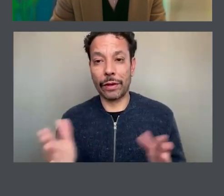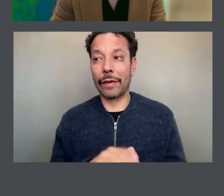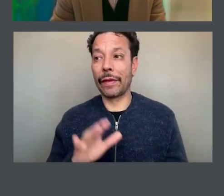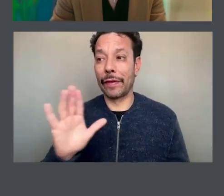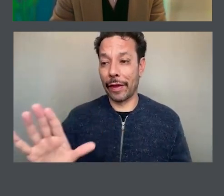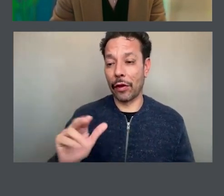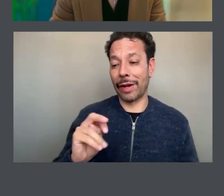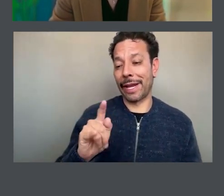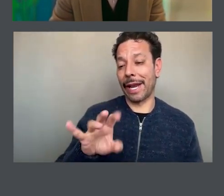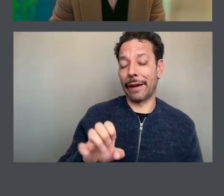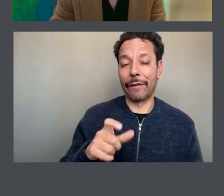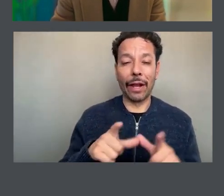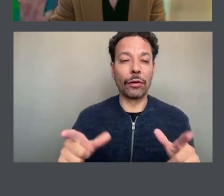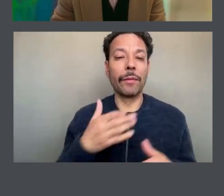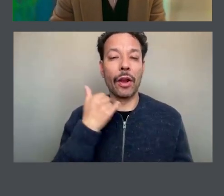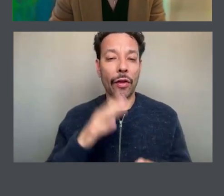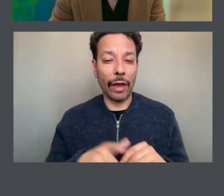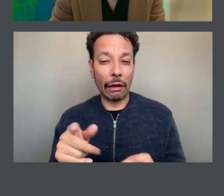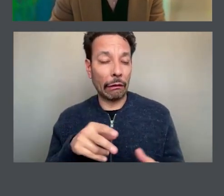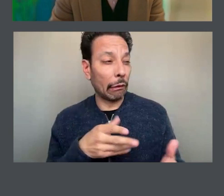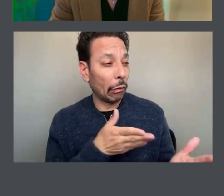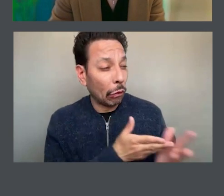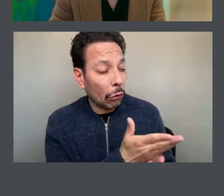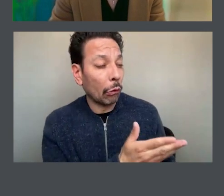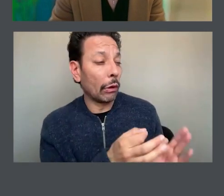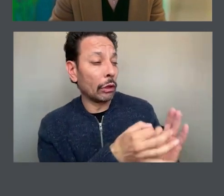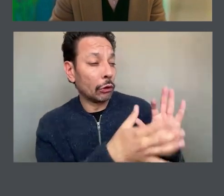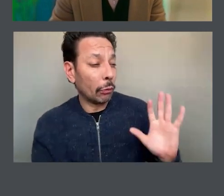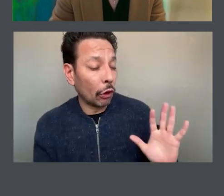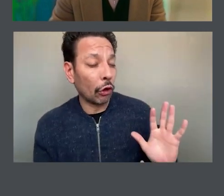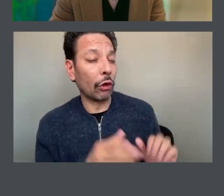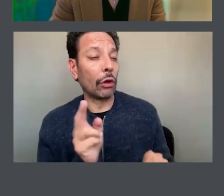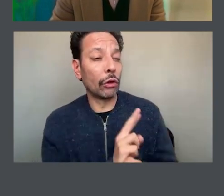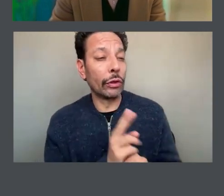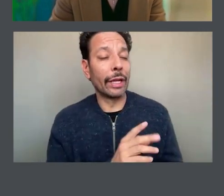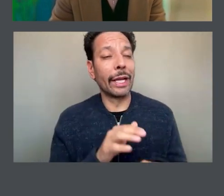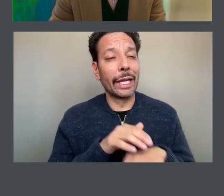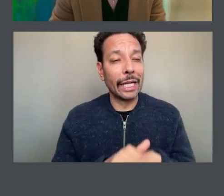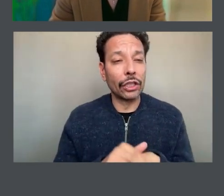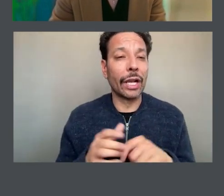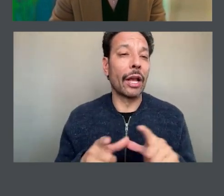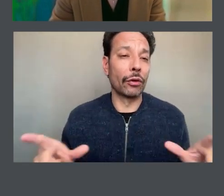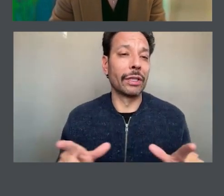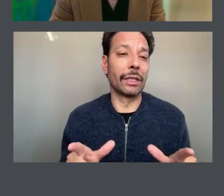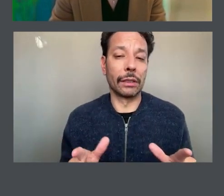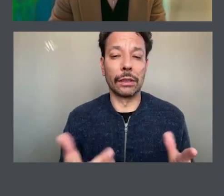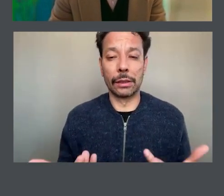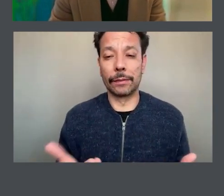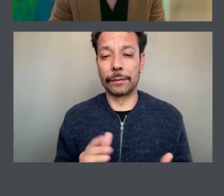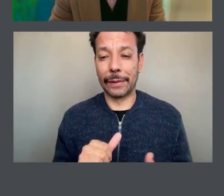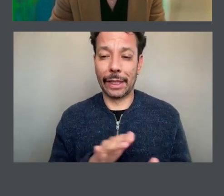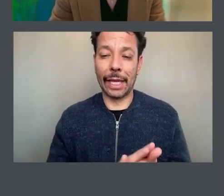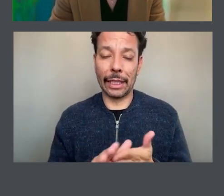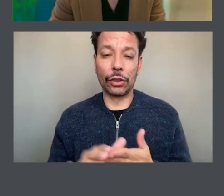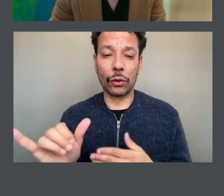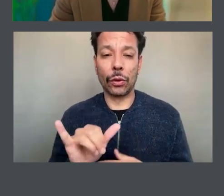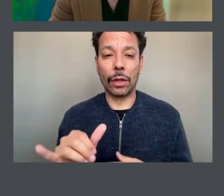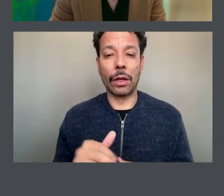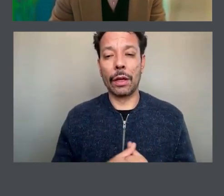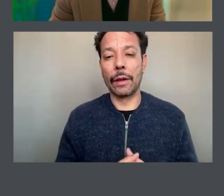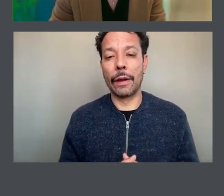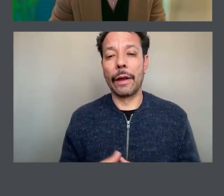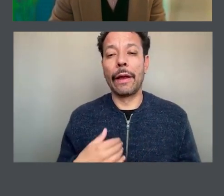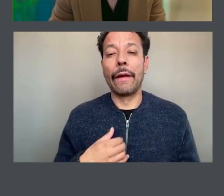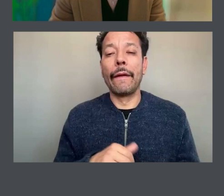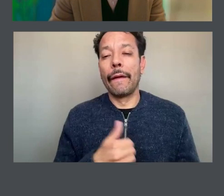native language is better than having to go through an interpreter using the English language version, so that is nice too. There are abridged